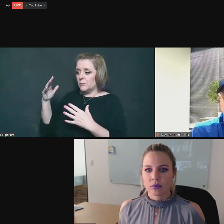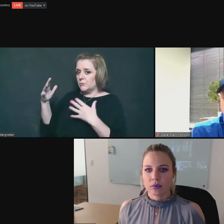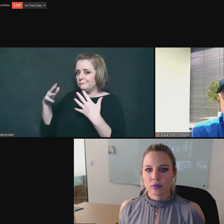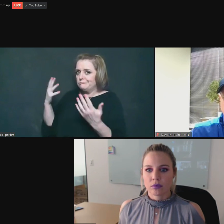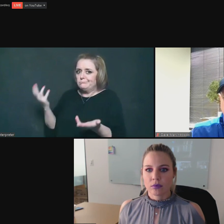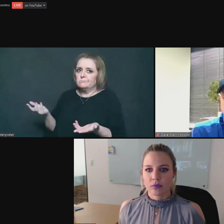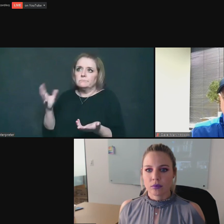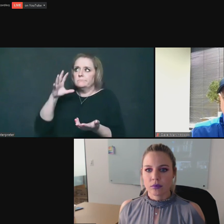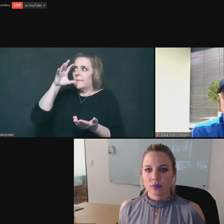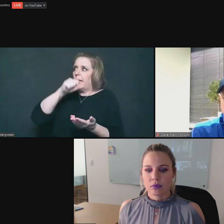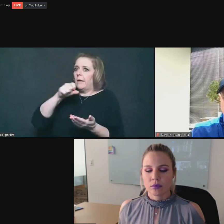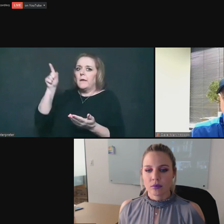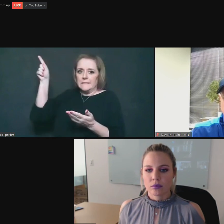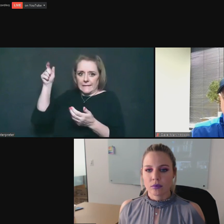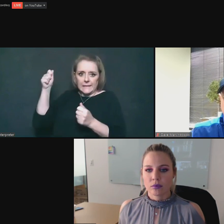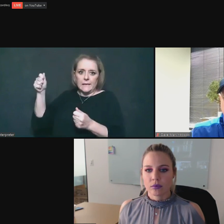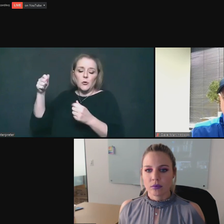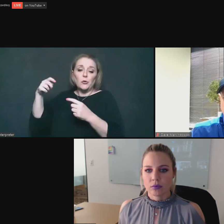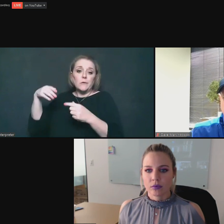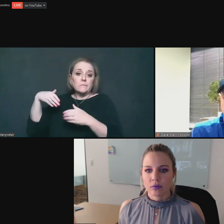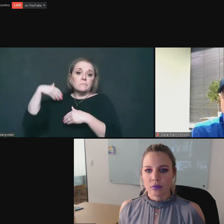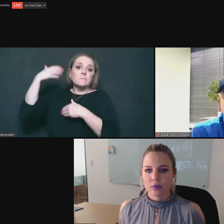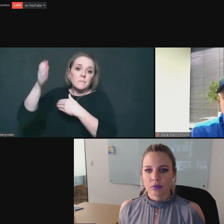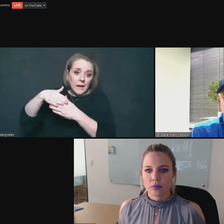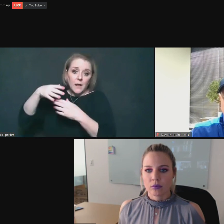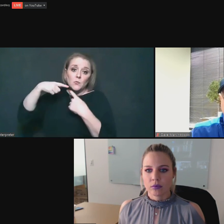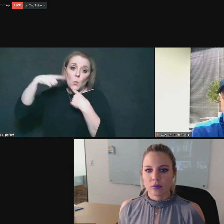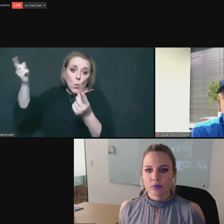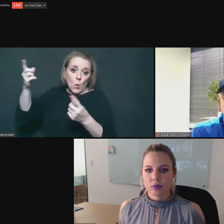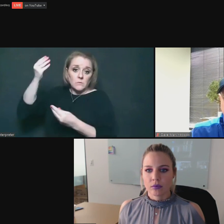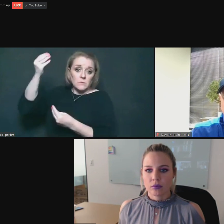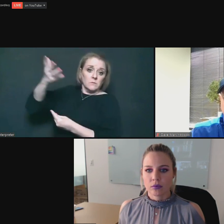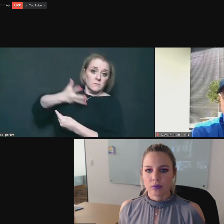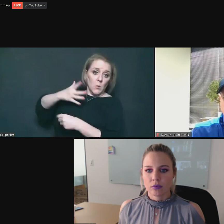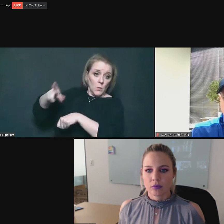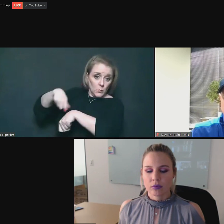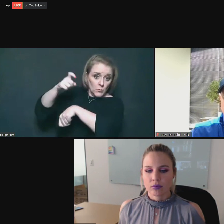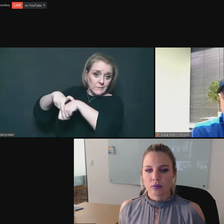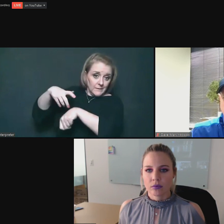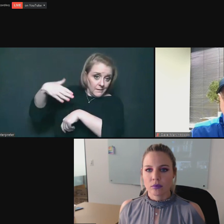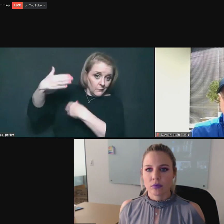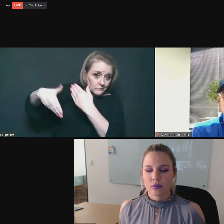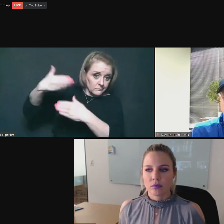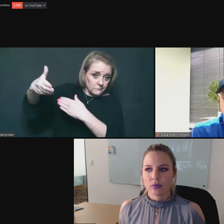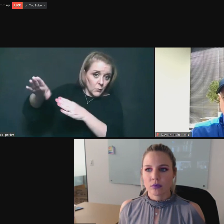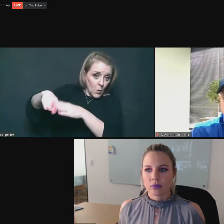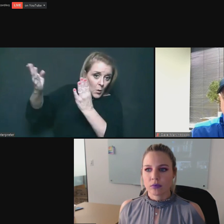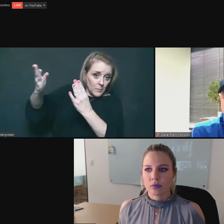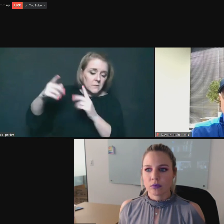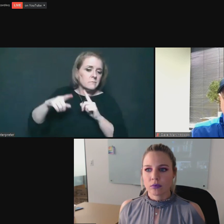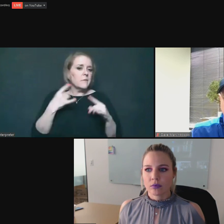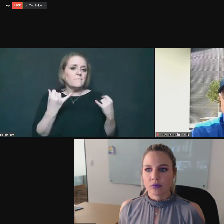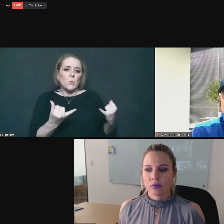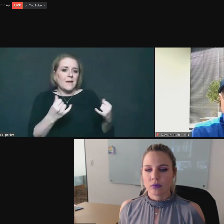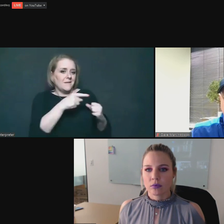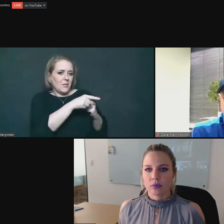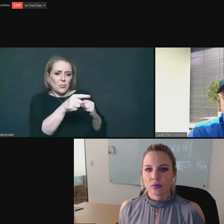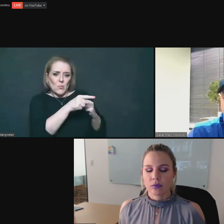guess, release a subsequent order that at what time would open those businesses. But right now, those businesses cannot be